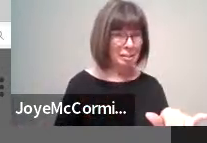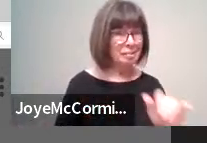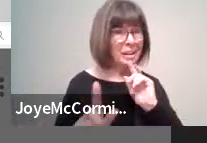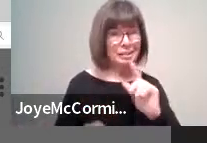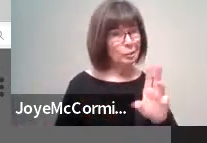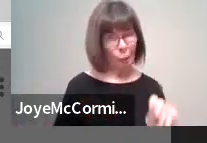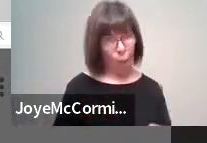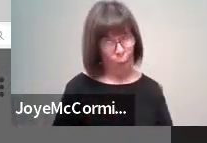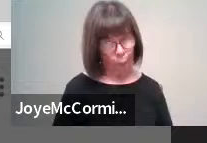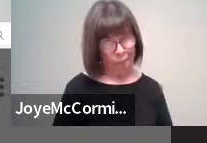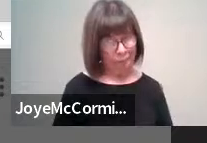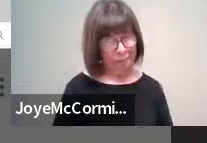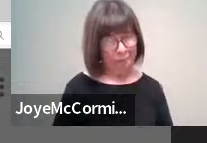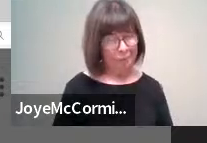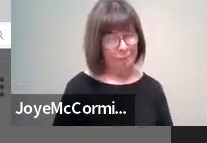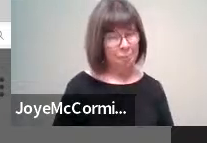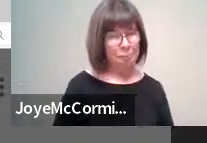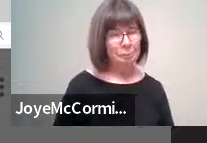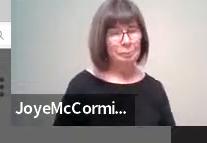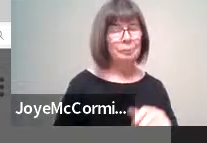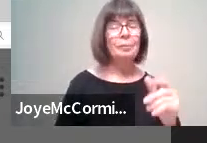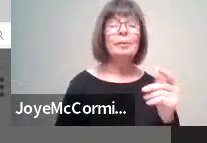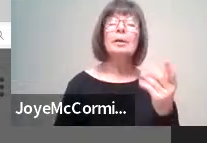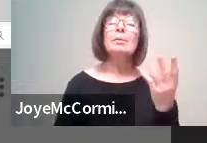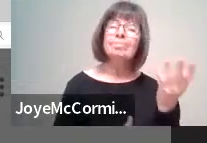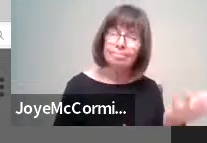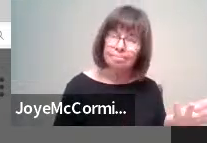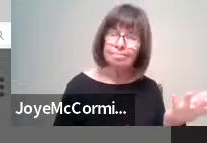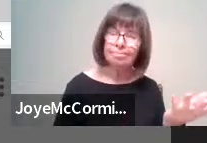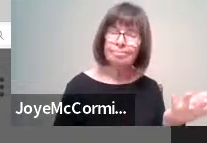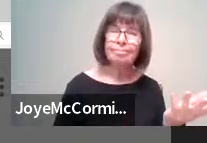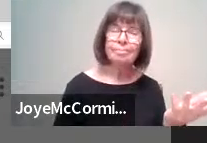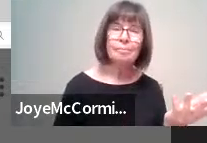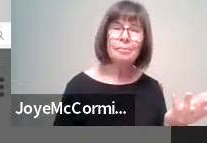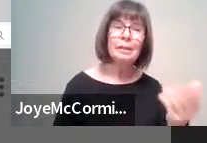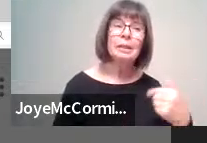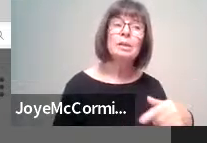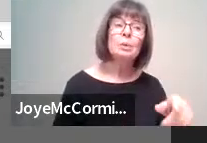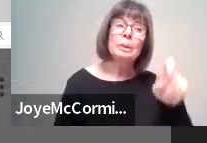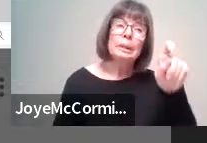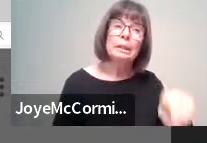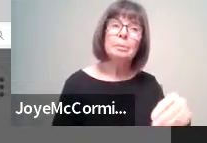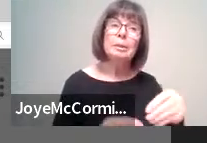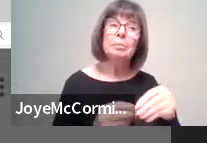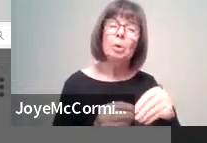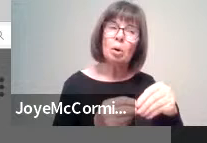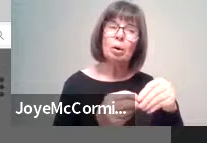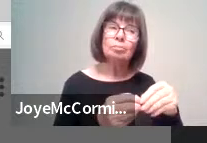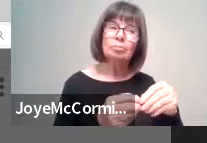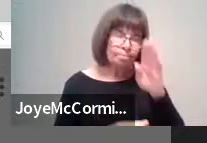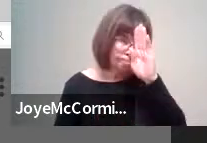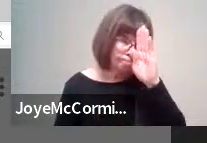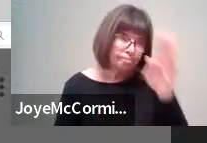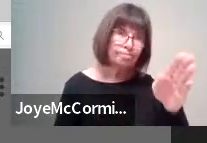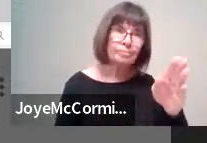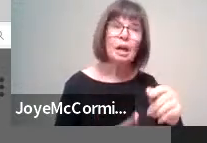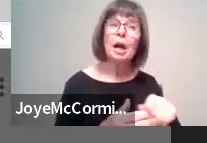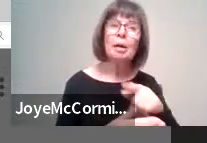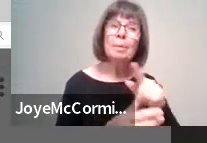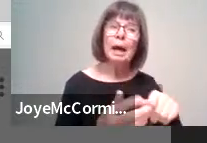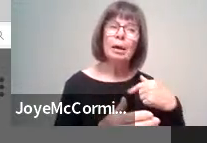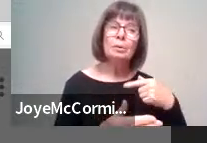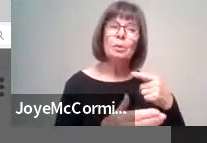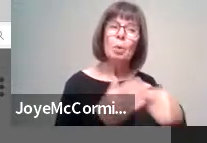no, you know? And so we need to be more forthcoming about what we